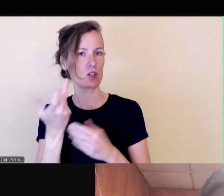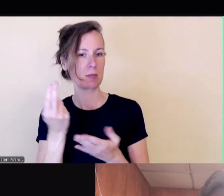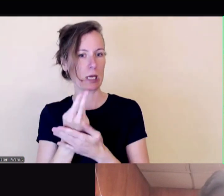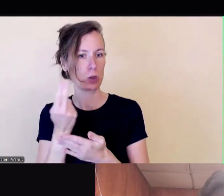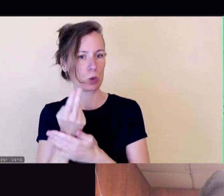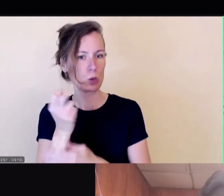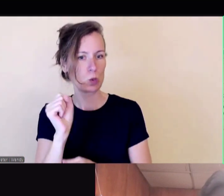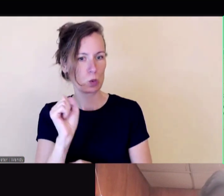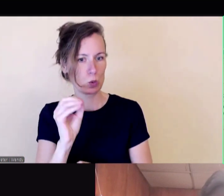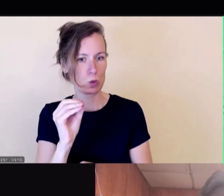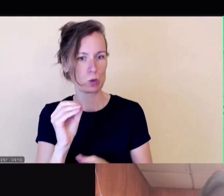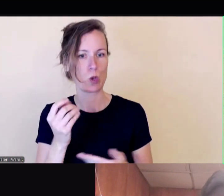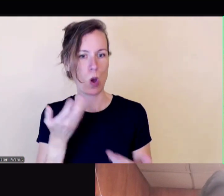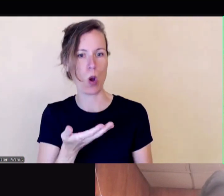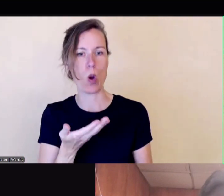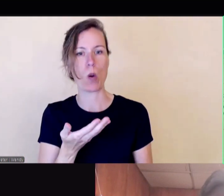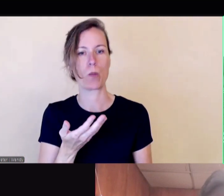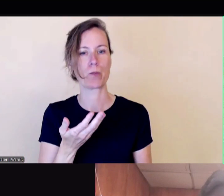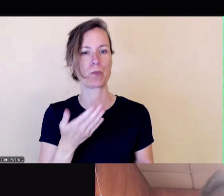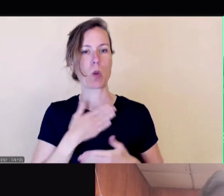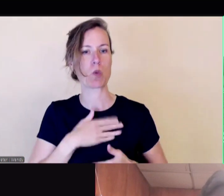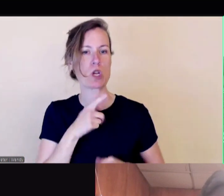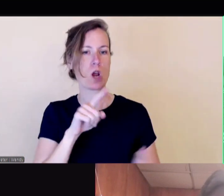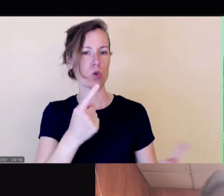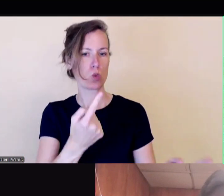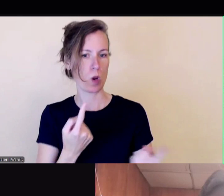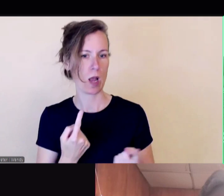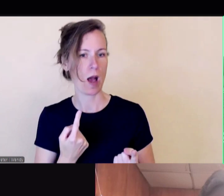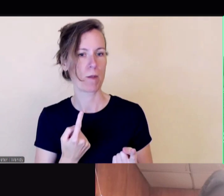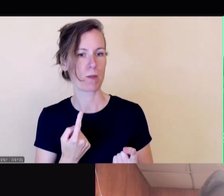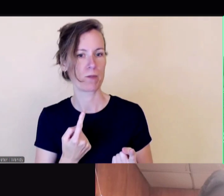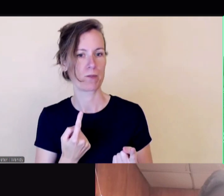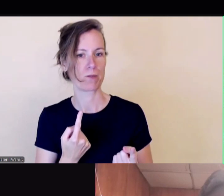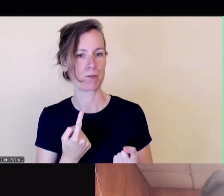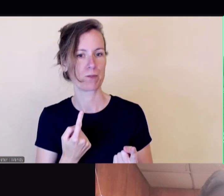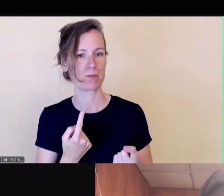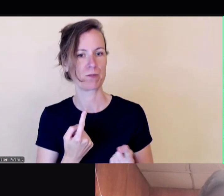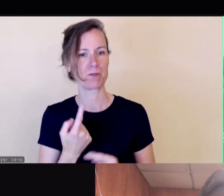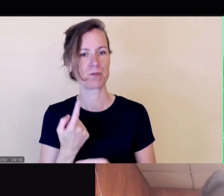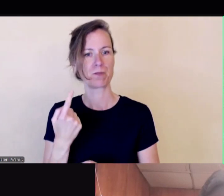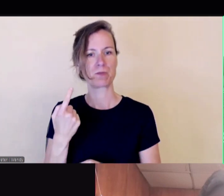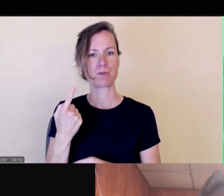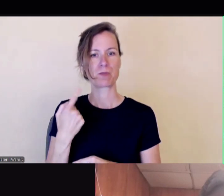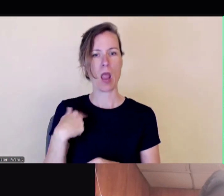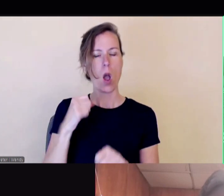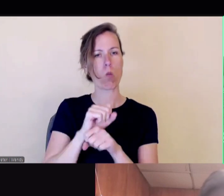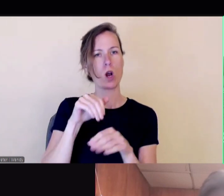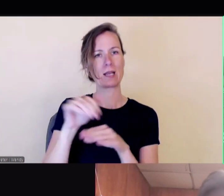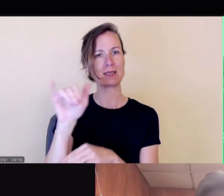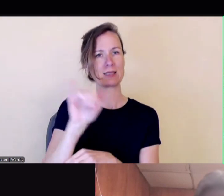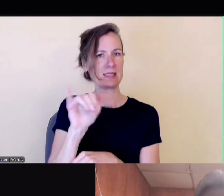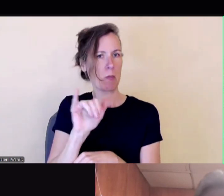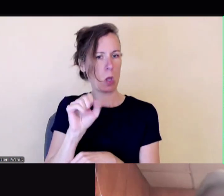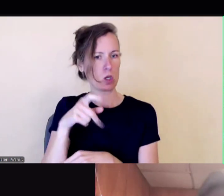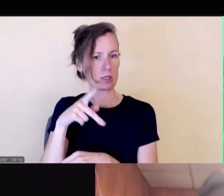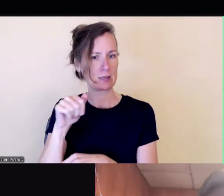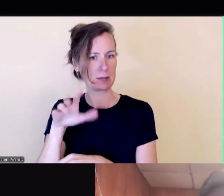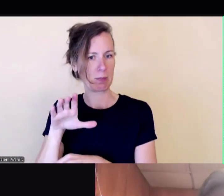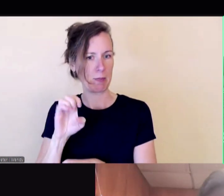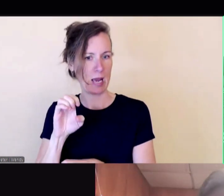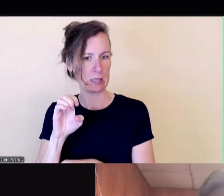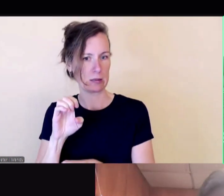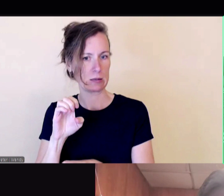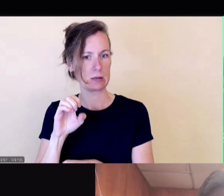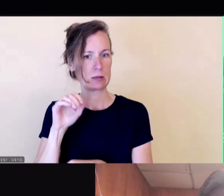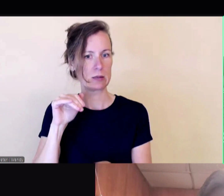county's social services, so I work with a lot of students as well as their family members dealing with a lot of human rights violations.